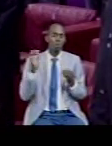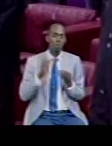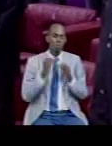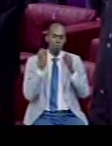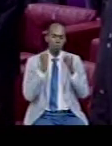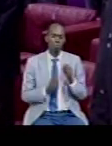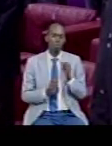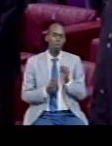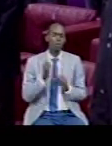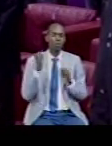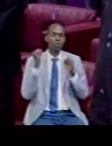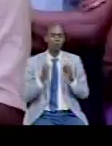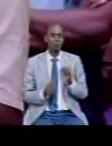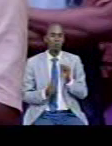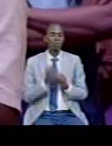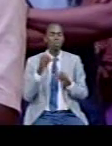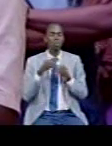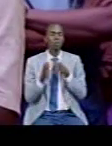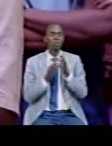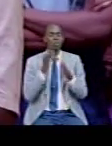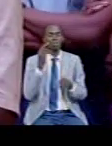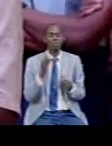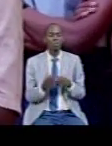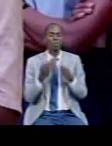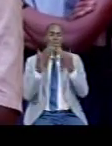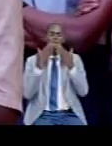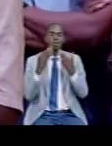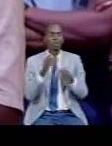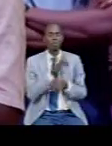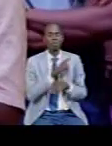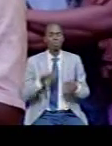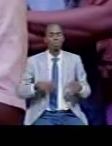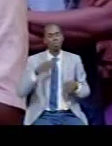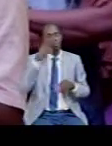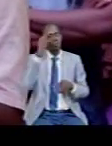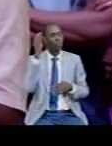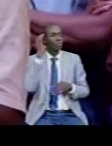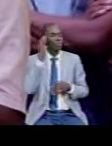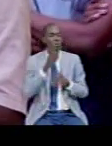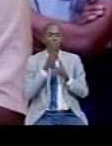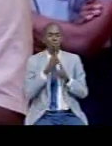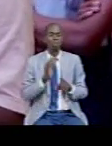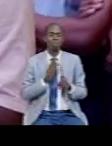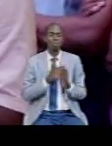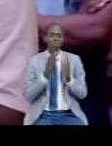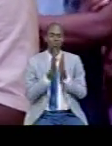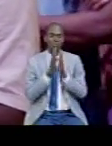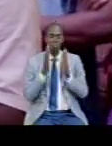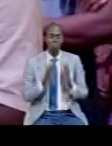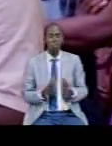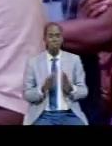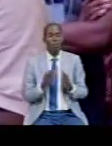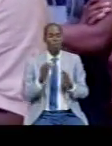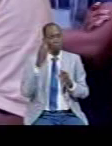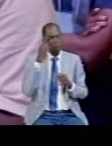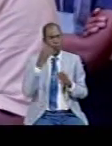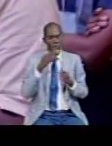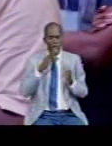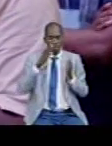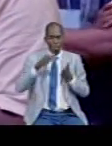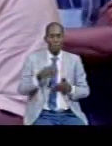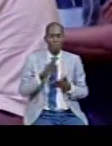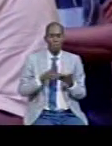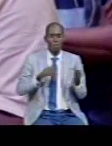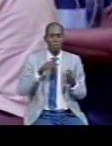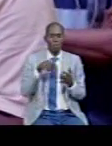stronger and stronger in Jesus' name. We thank you because you have answered our prayer. The rest of this week, oh Lord, let this word of